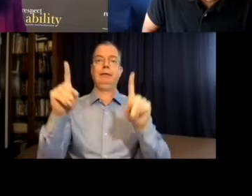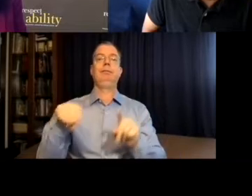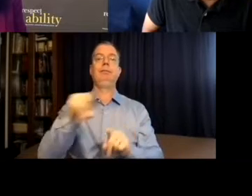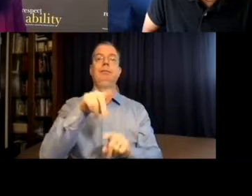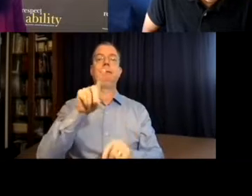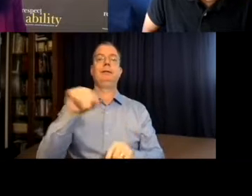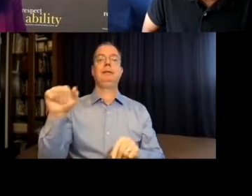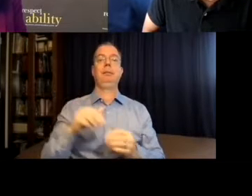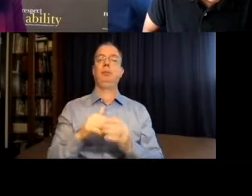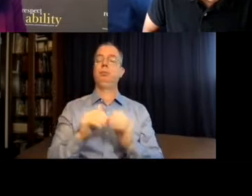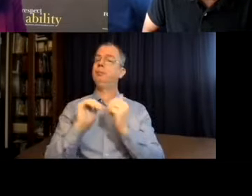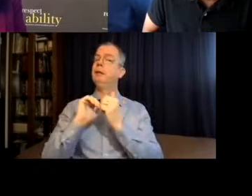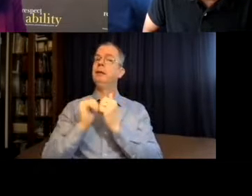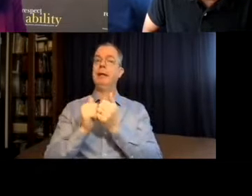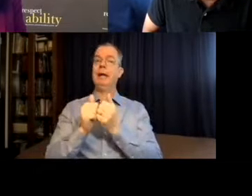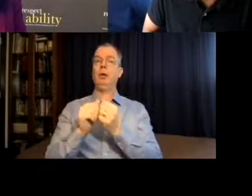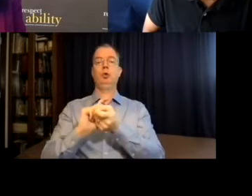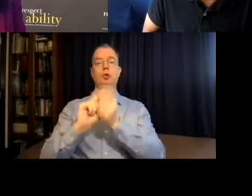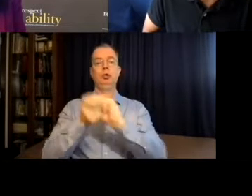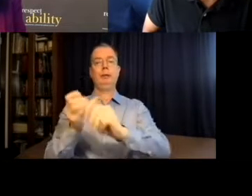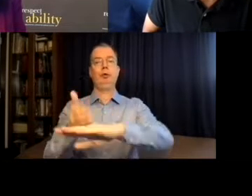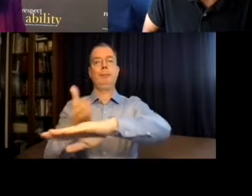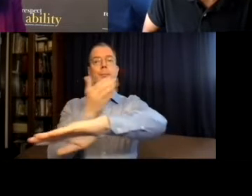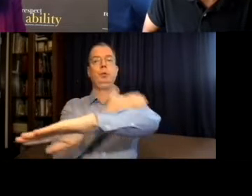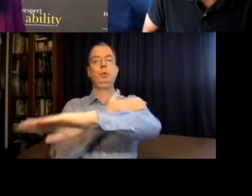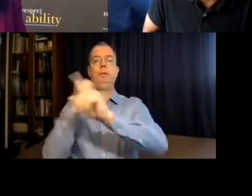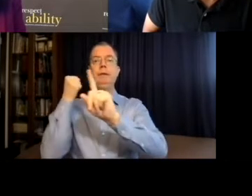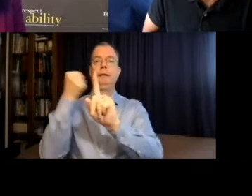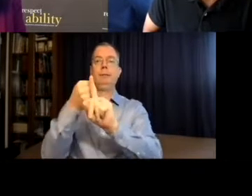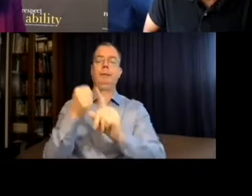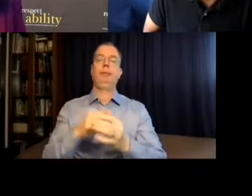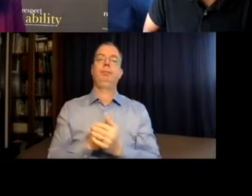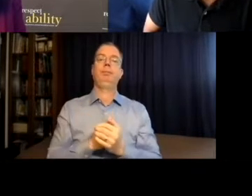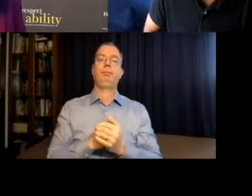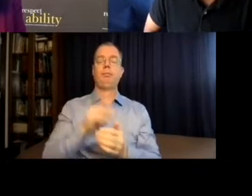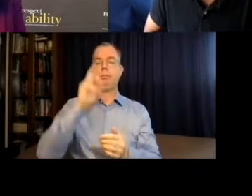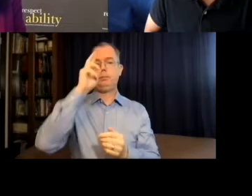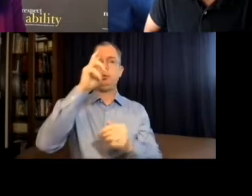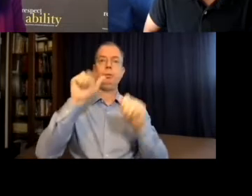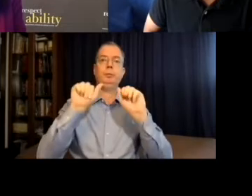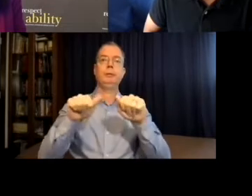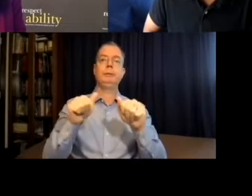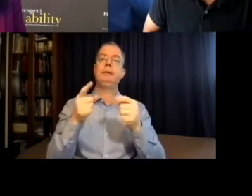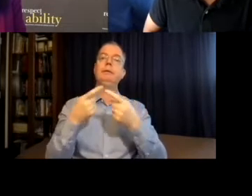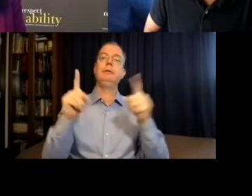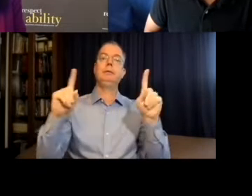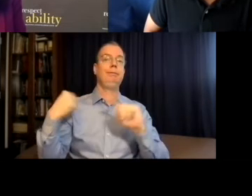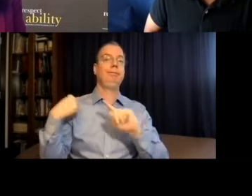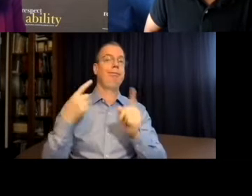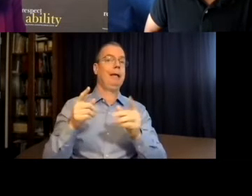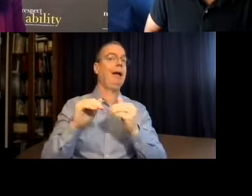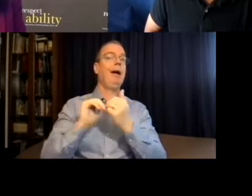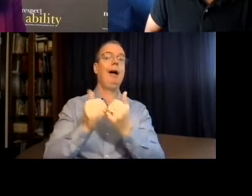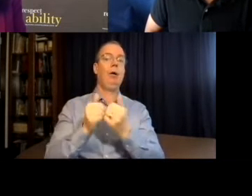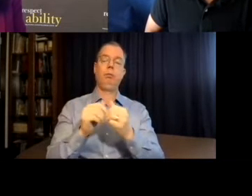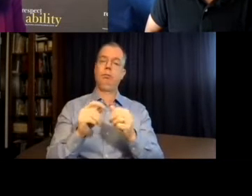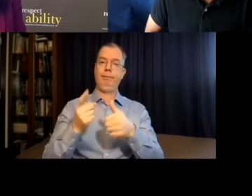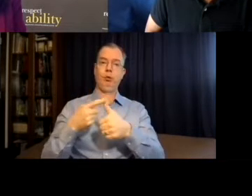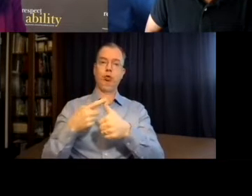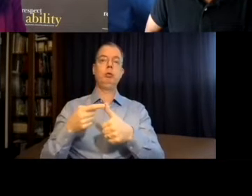We're working to ensure success for people with disabilities by creating change and impact. What makes us